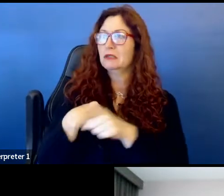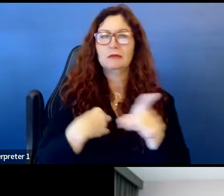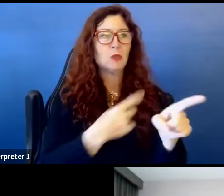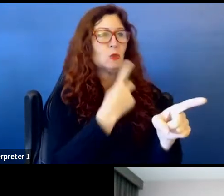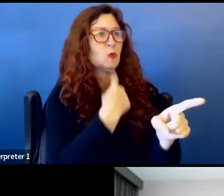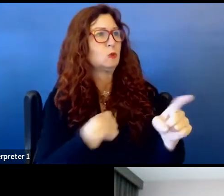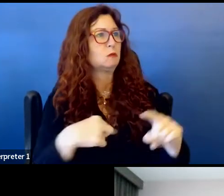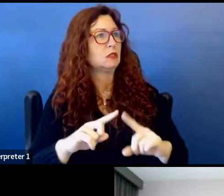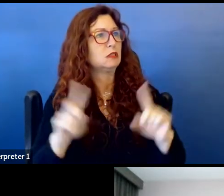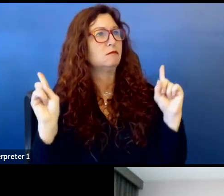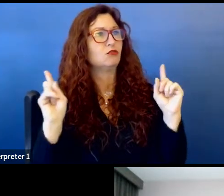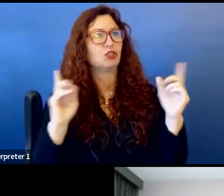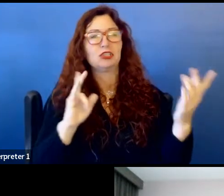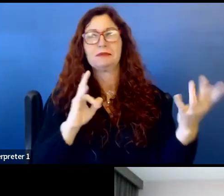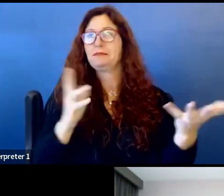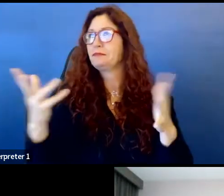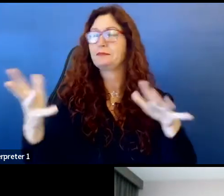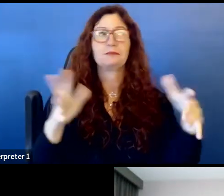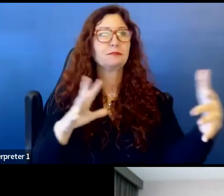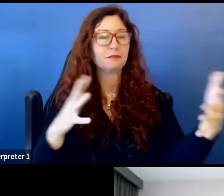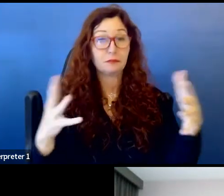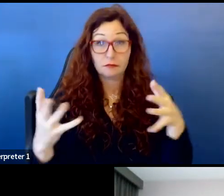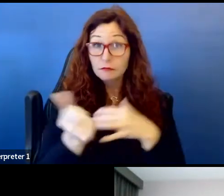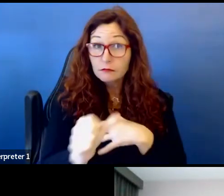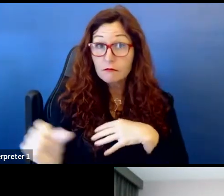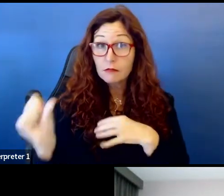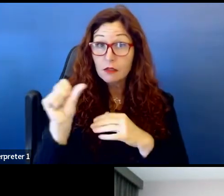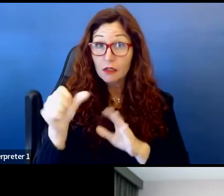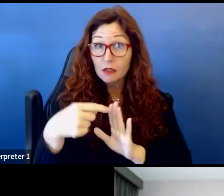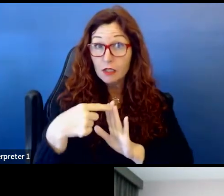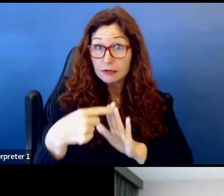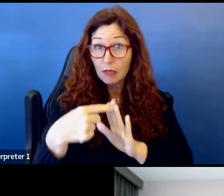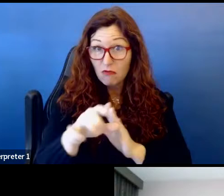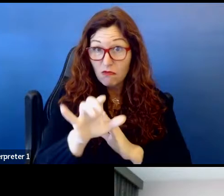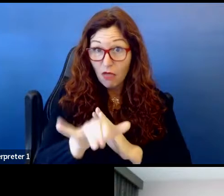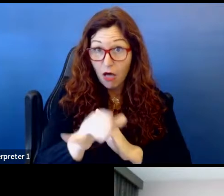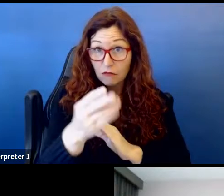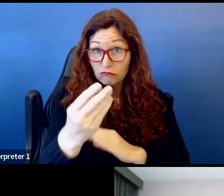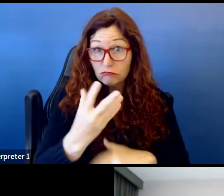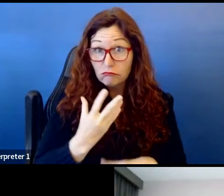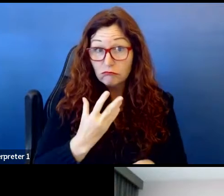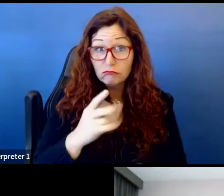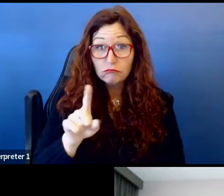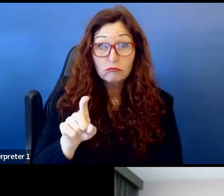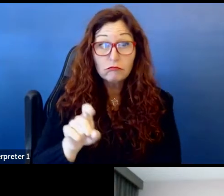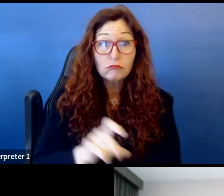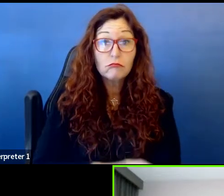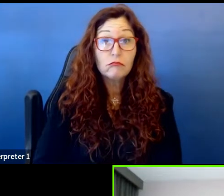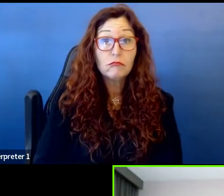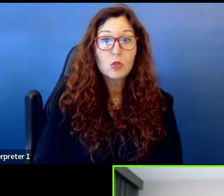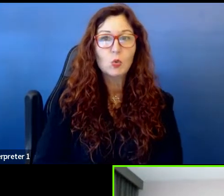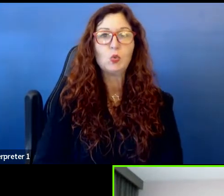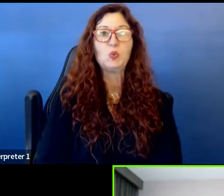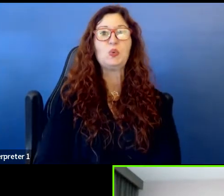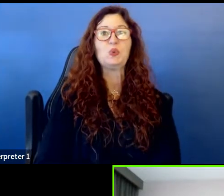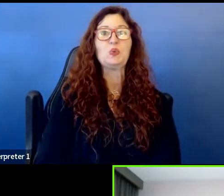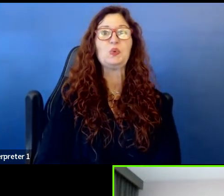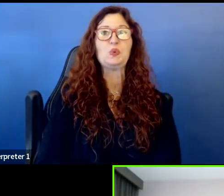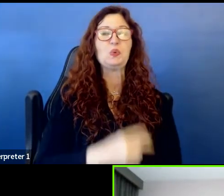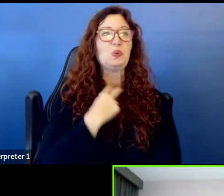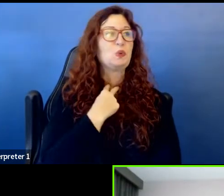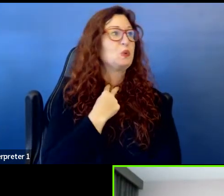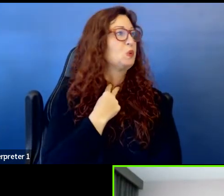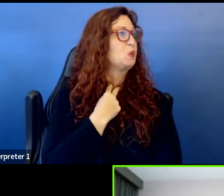that we should be aware of at the eeoc as we go about doing our work you got me on that one i do know